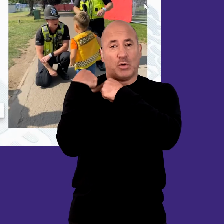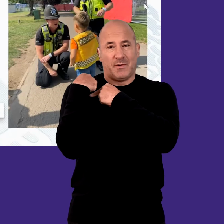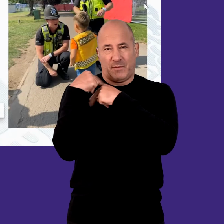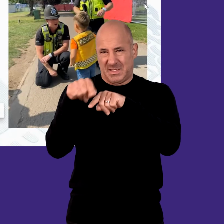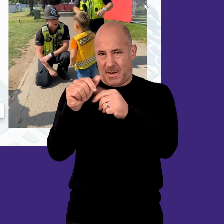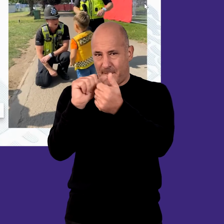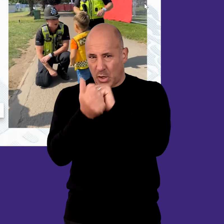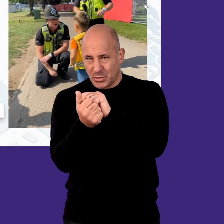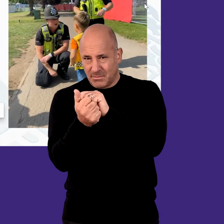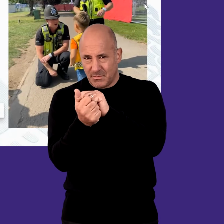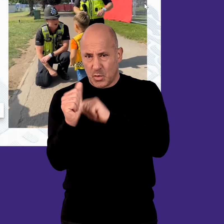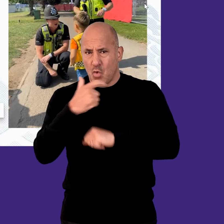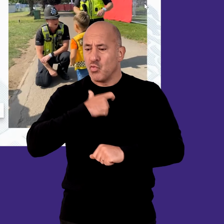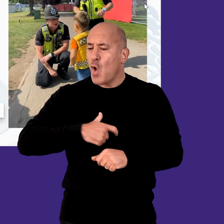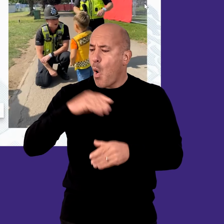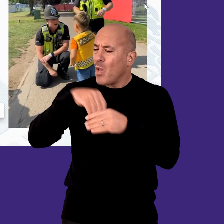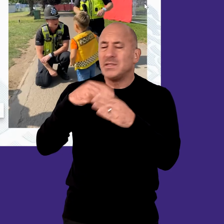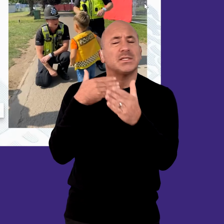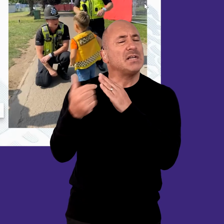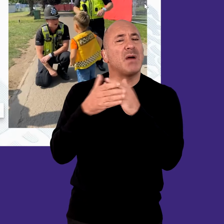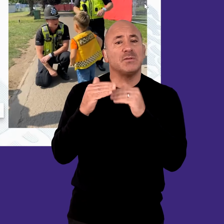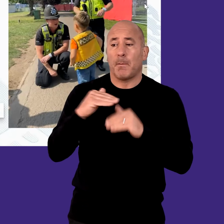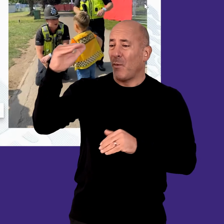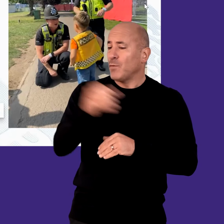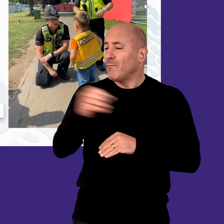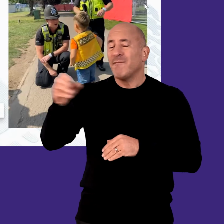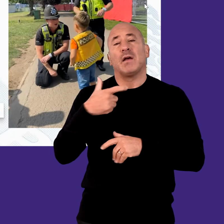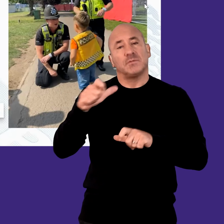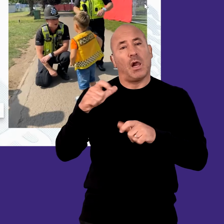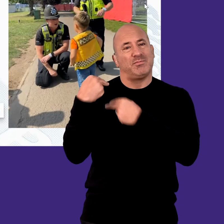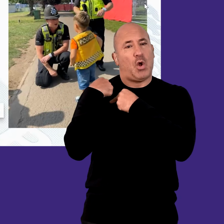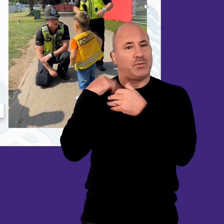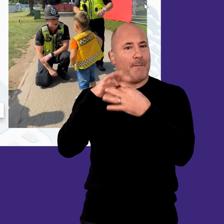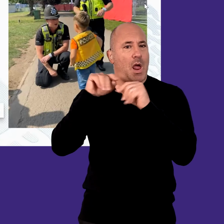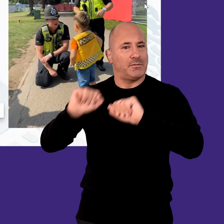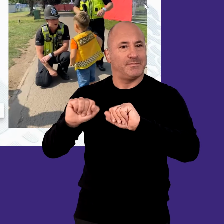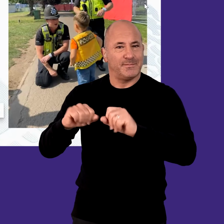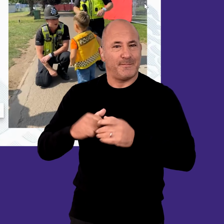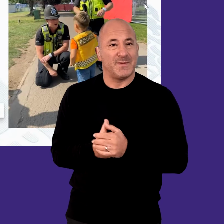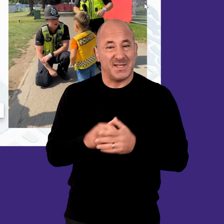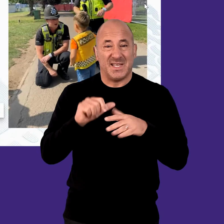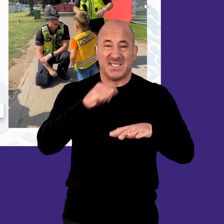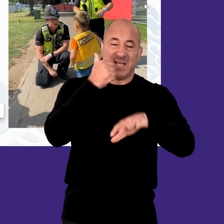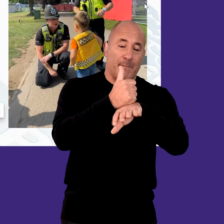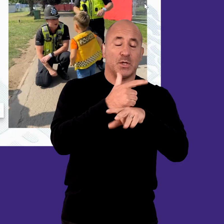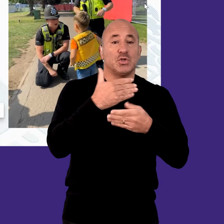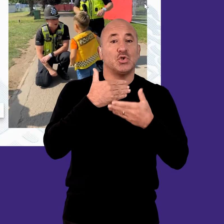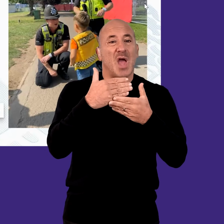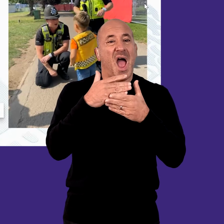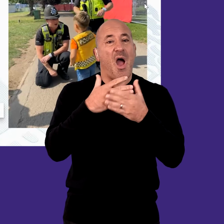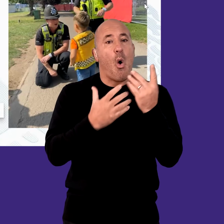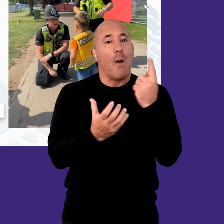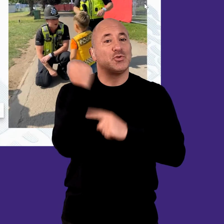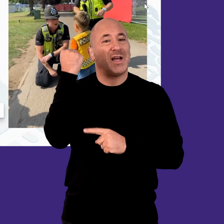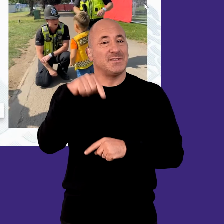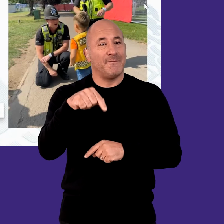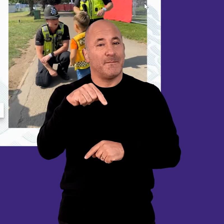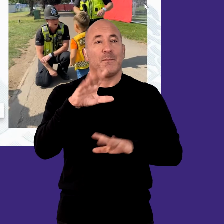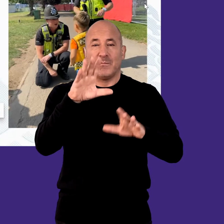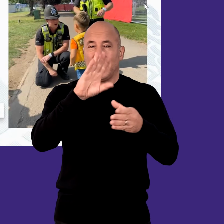is responsible for a particular partnership, no matter what their role within the organisation is. There's also that establishing of